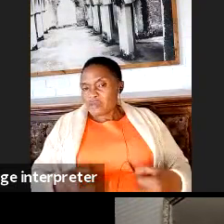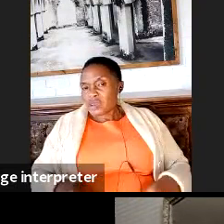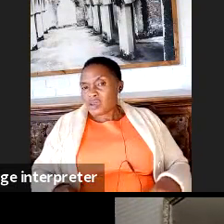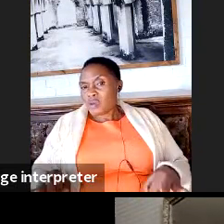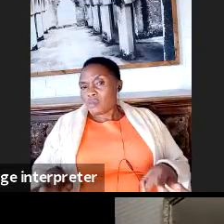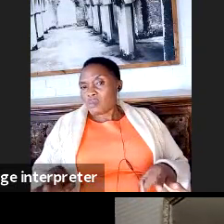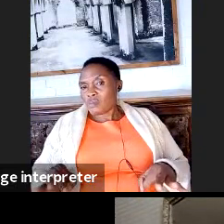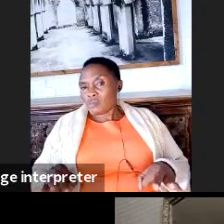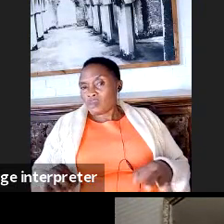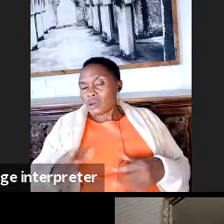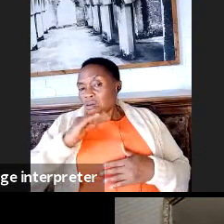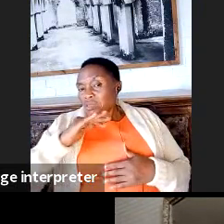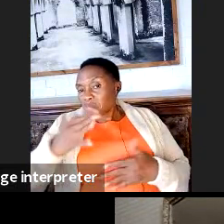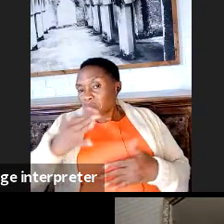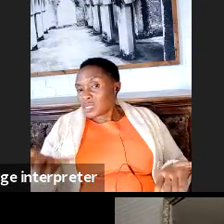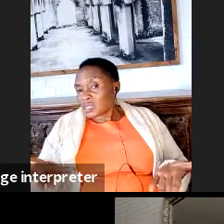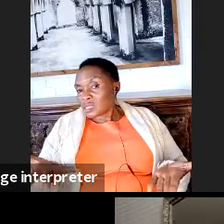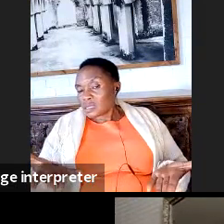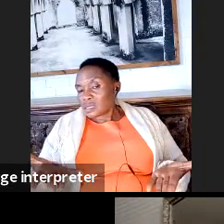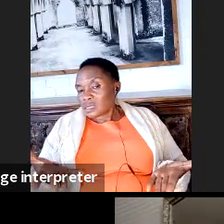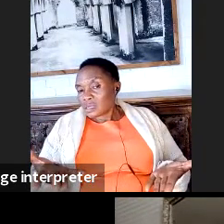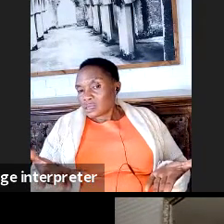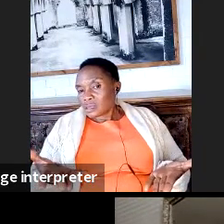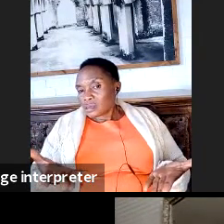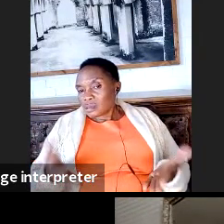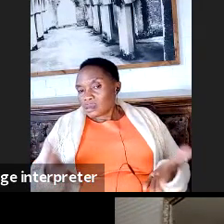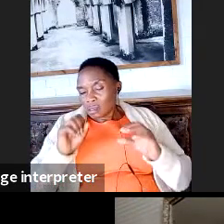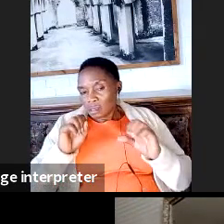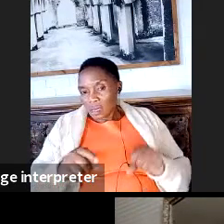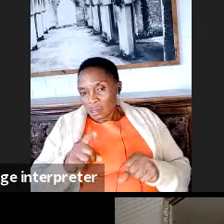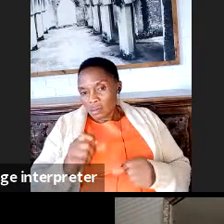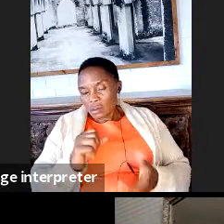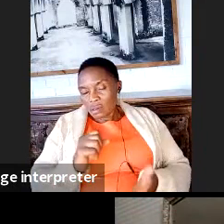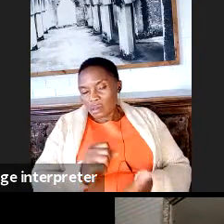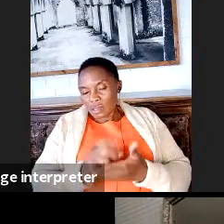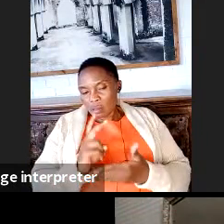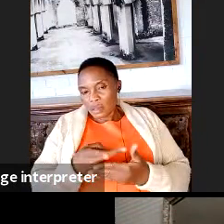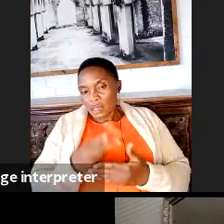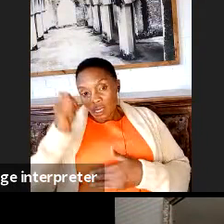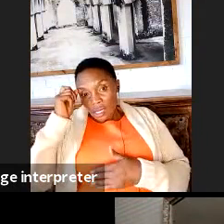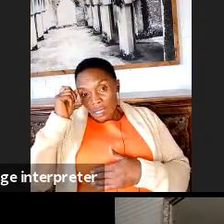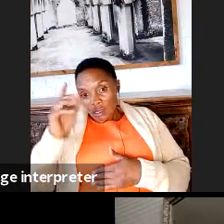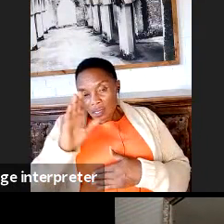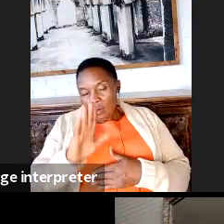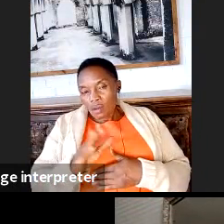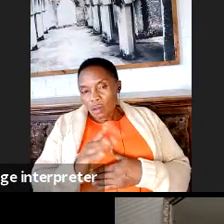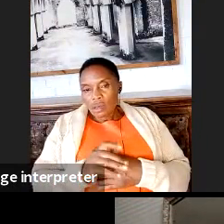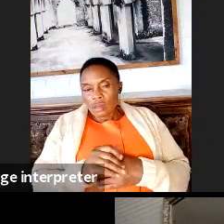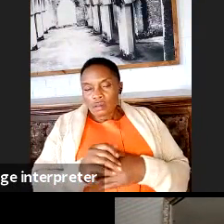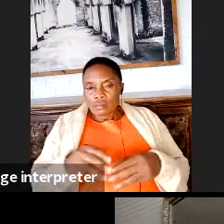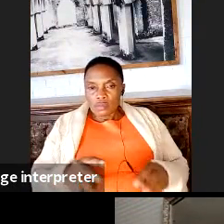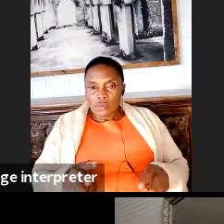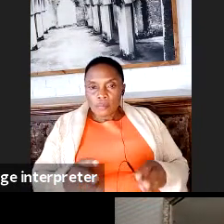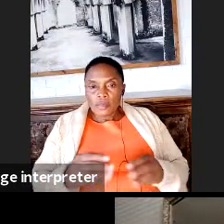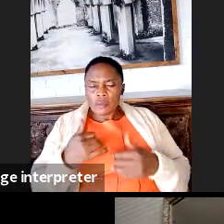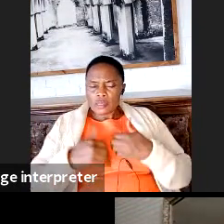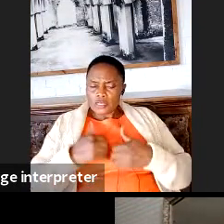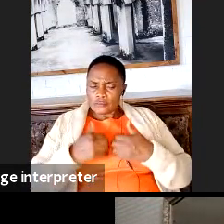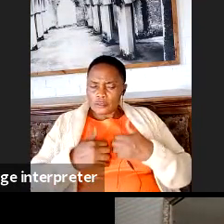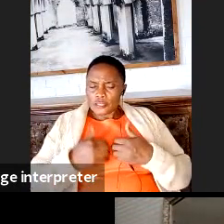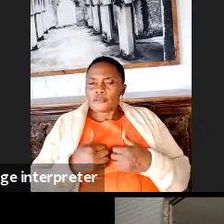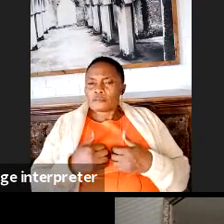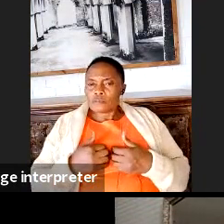Halu, perhaps you would like to start on this one, because you've conducted a lot of post-review engagements. Yeah, it would be really interesting on